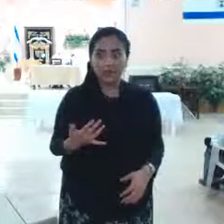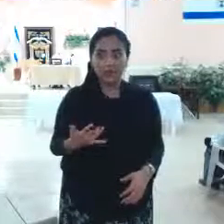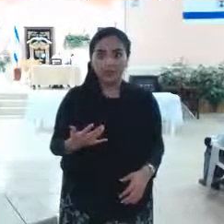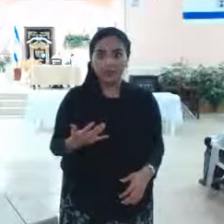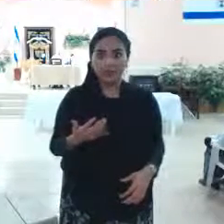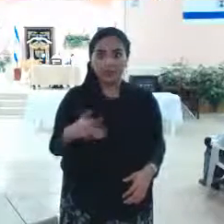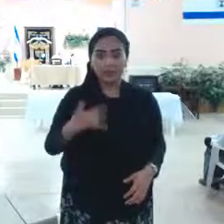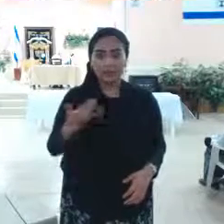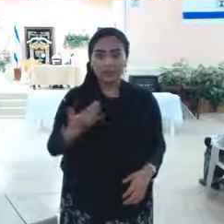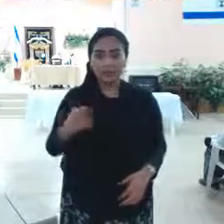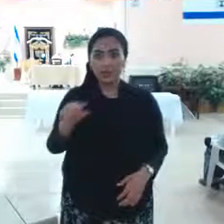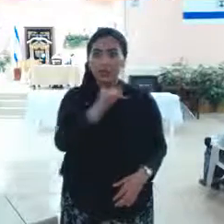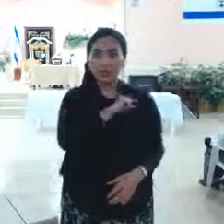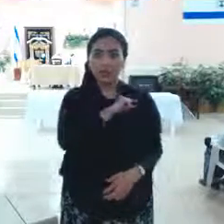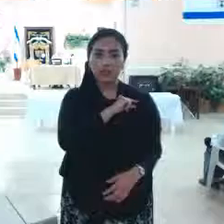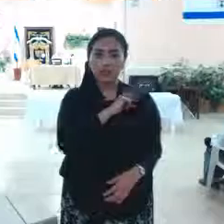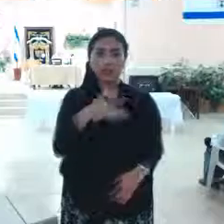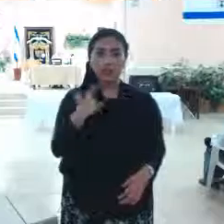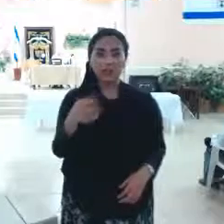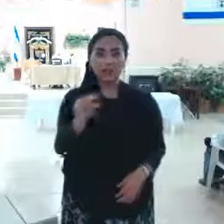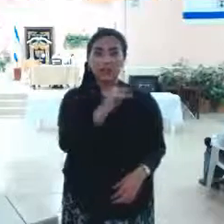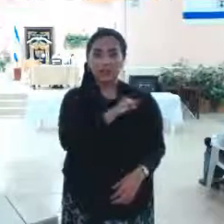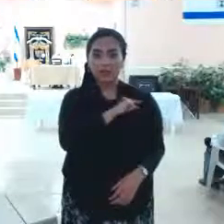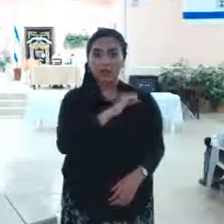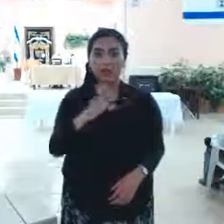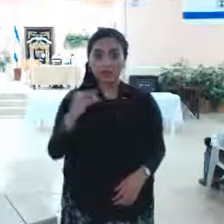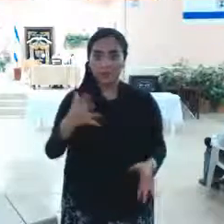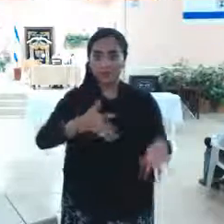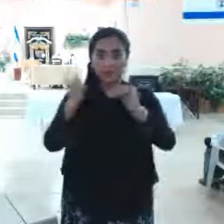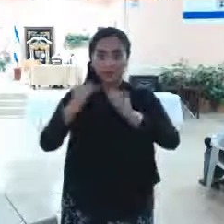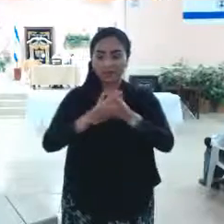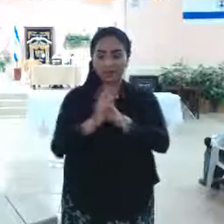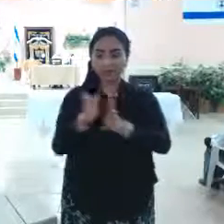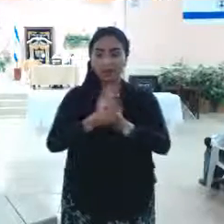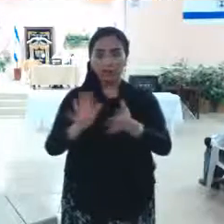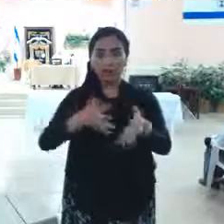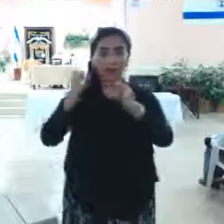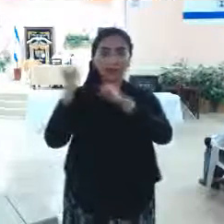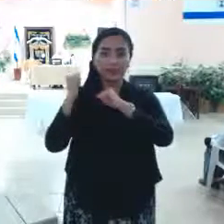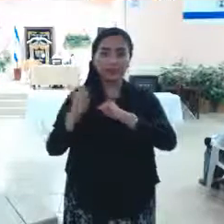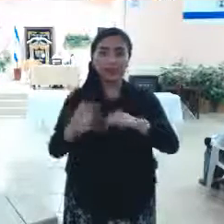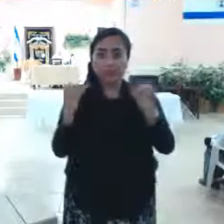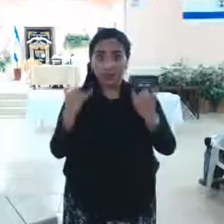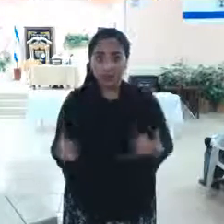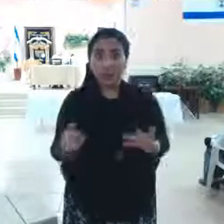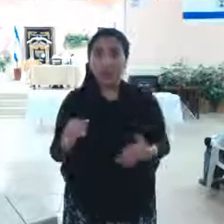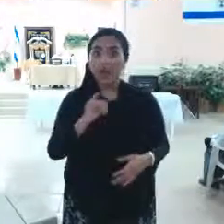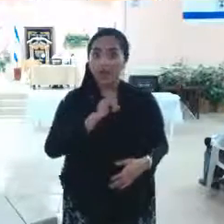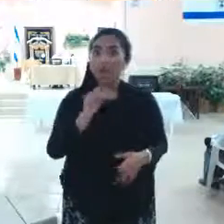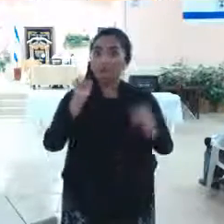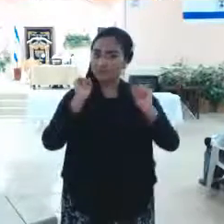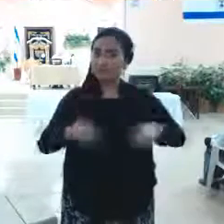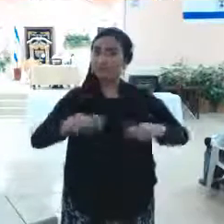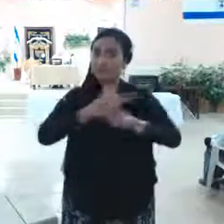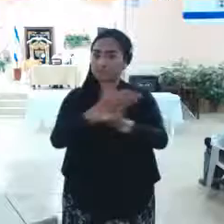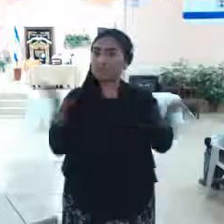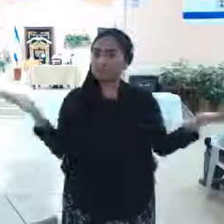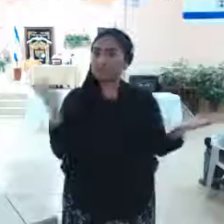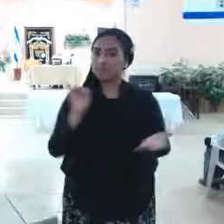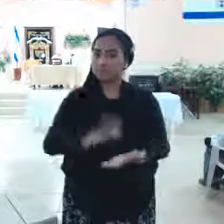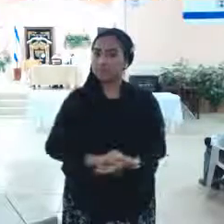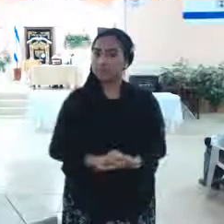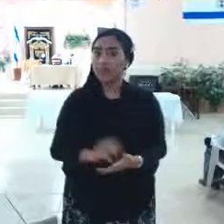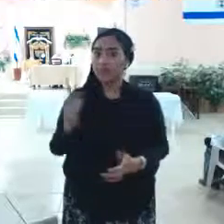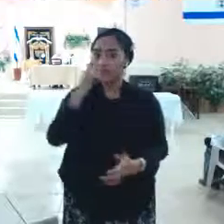felt ashamed, guilty. And they sanctified themselves right away. Now, I assure you